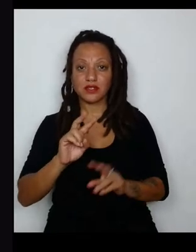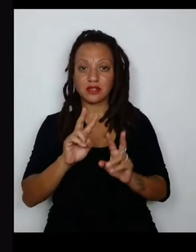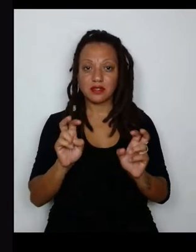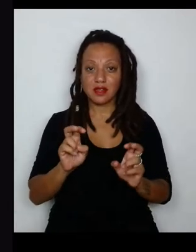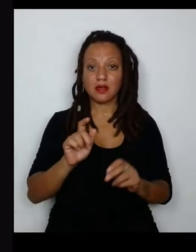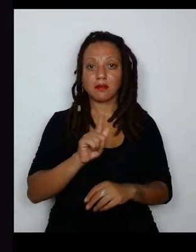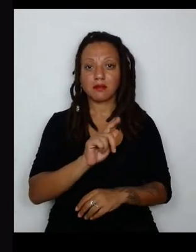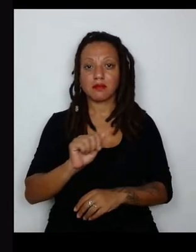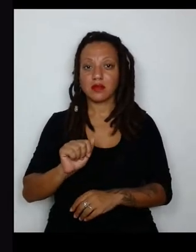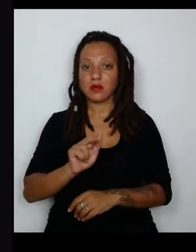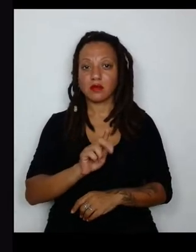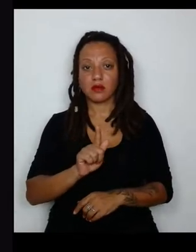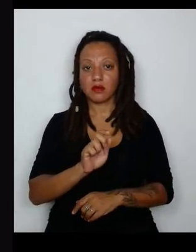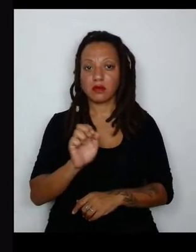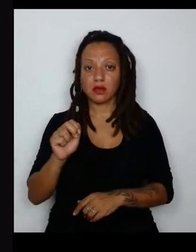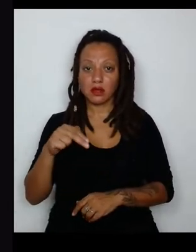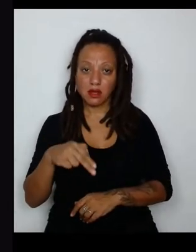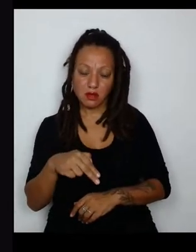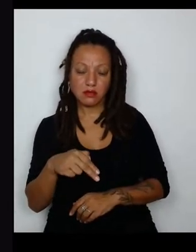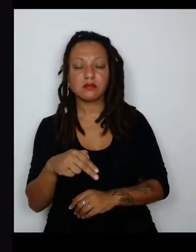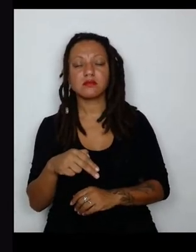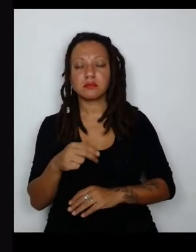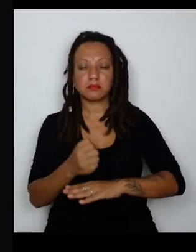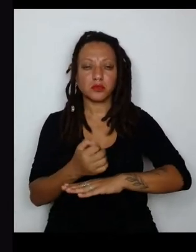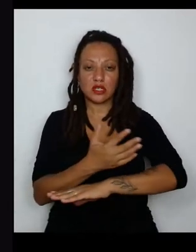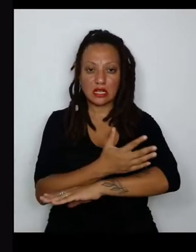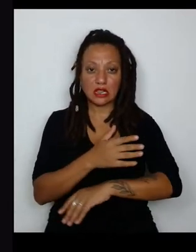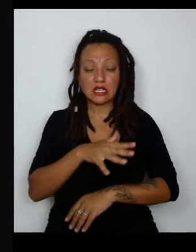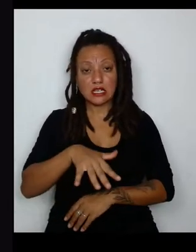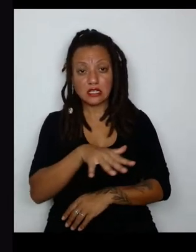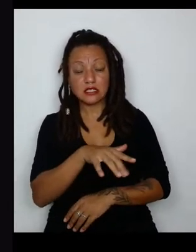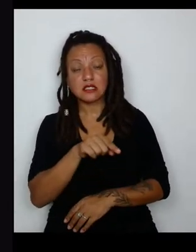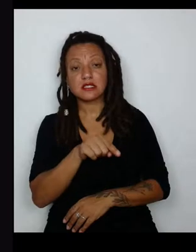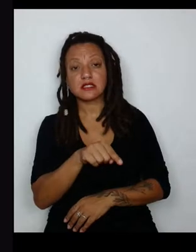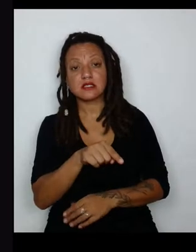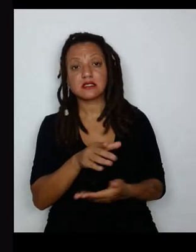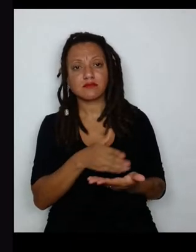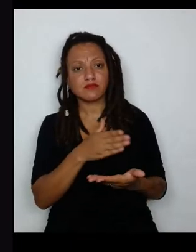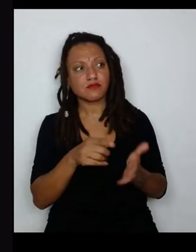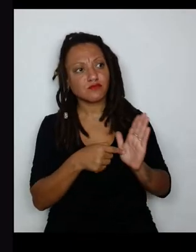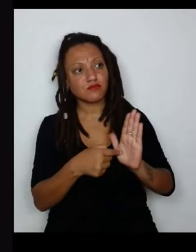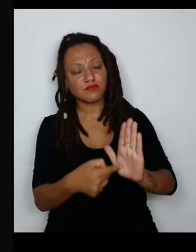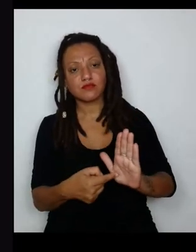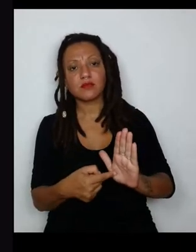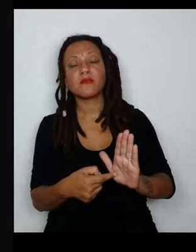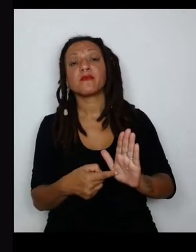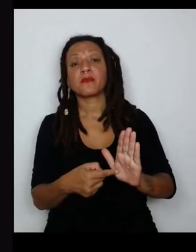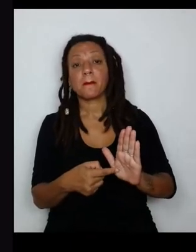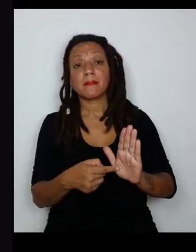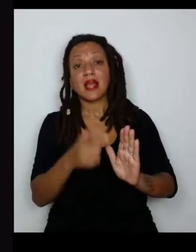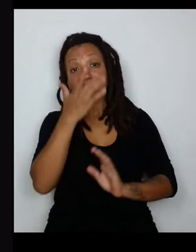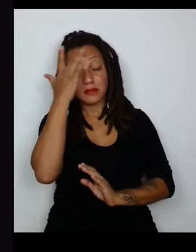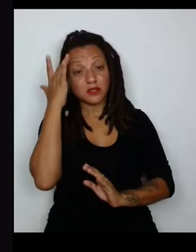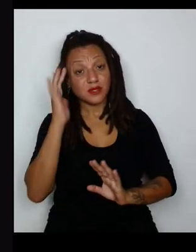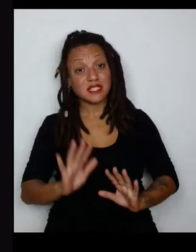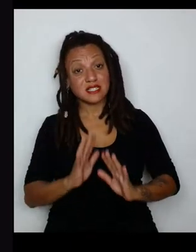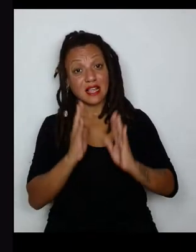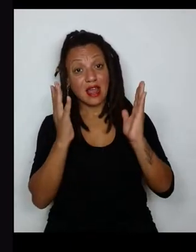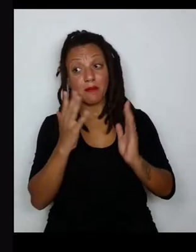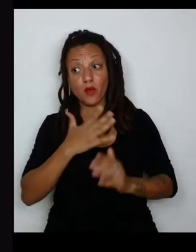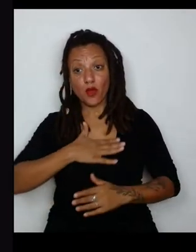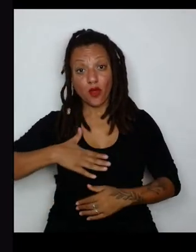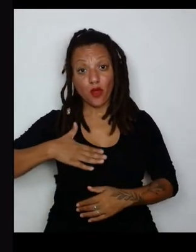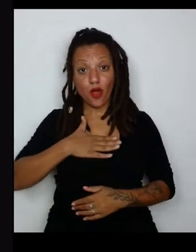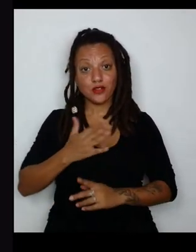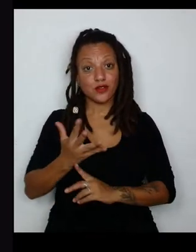become something like a cassius bellow for those who celebrate his work as is also the case with